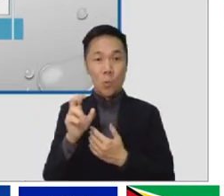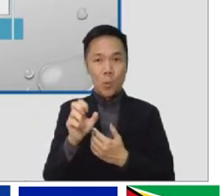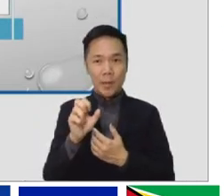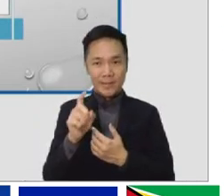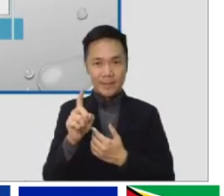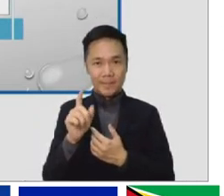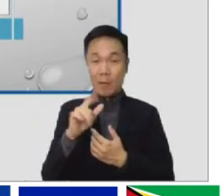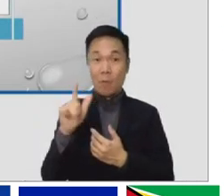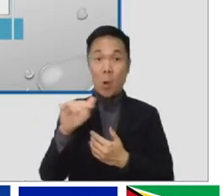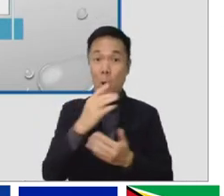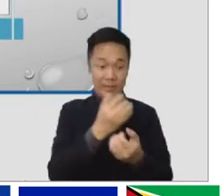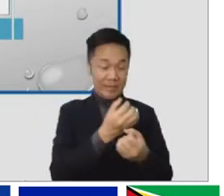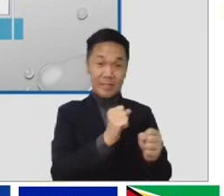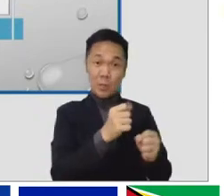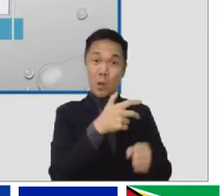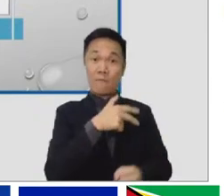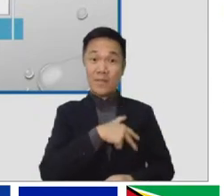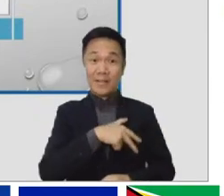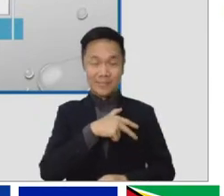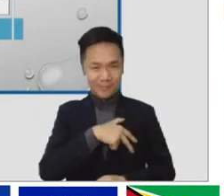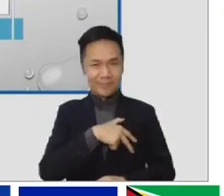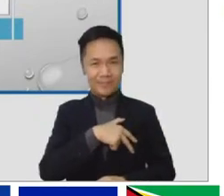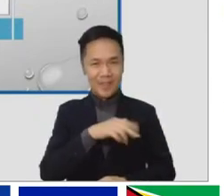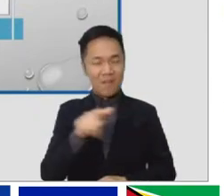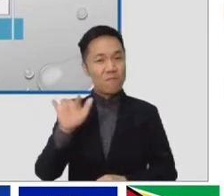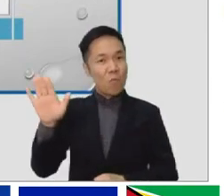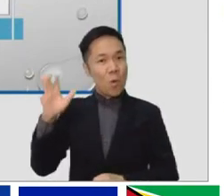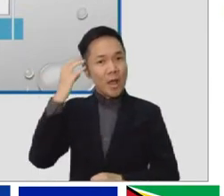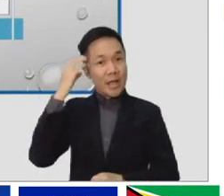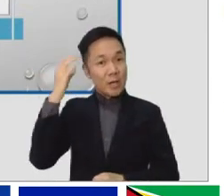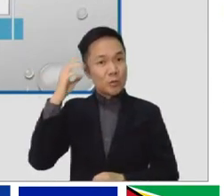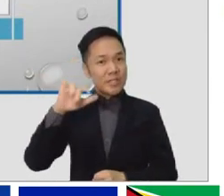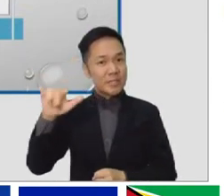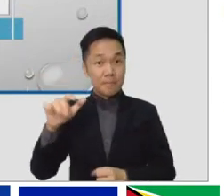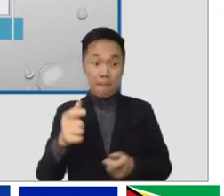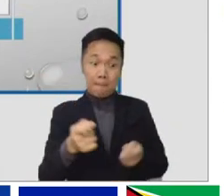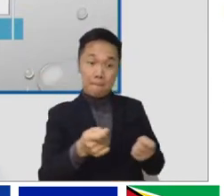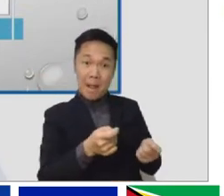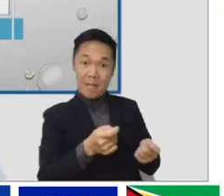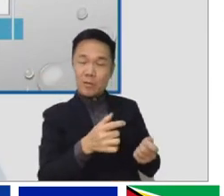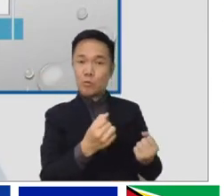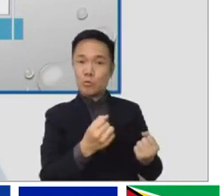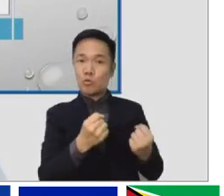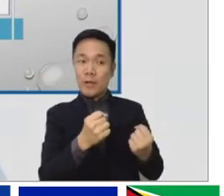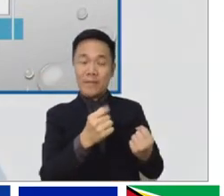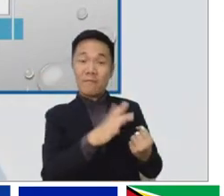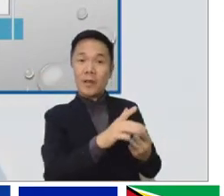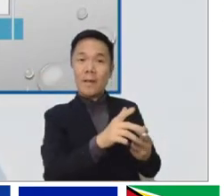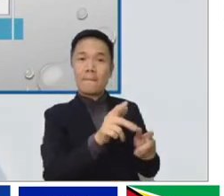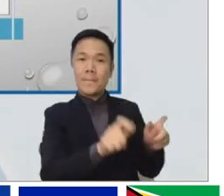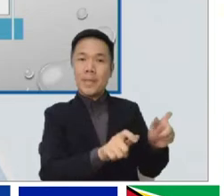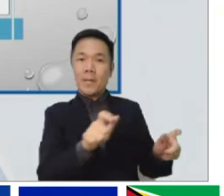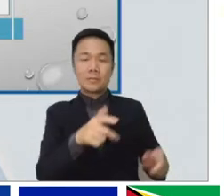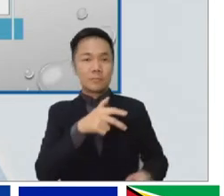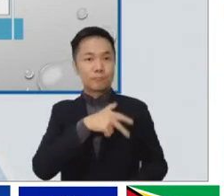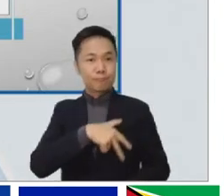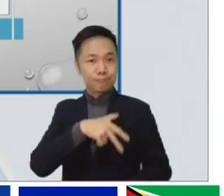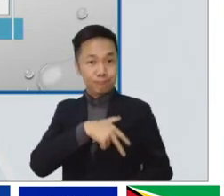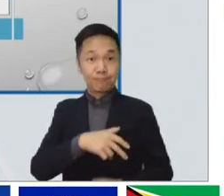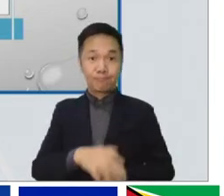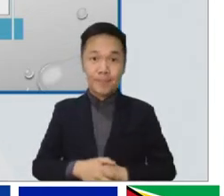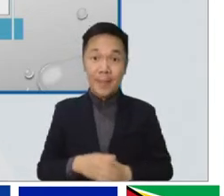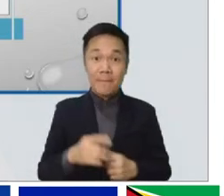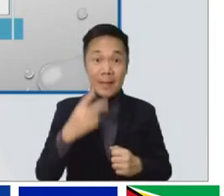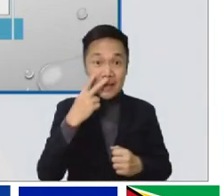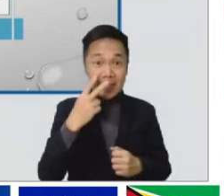state activated plans to strengthen citizen security. The importance of lives and livelihoods was of